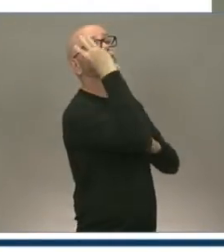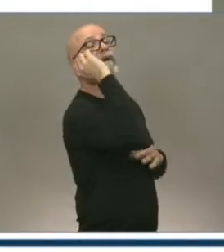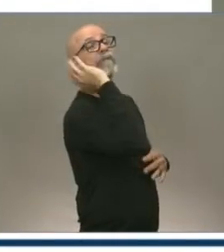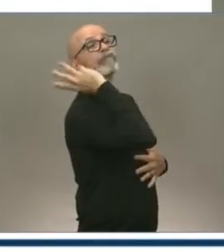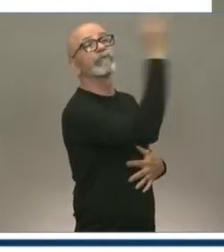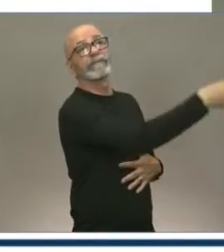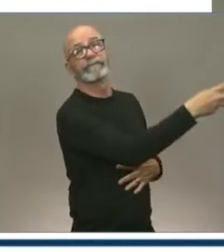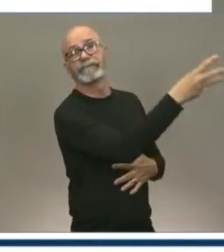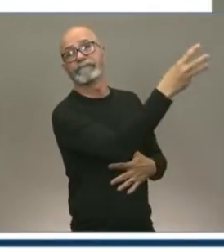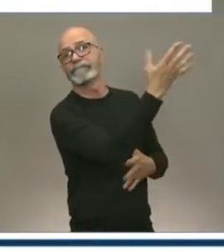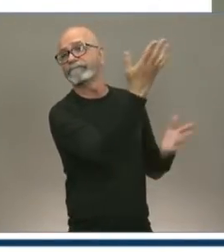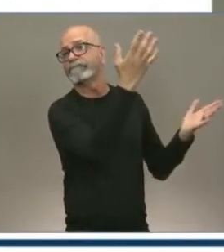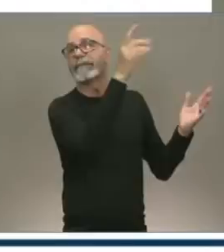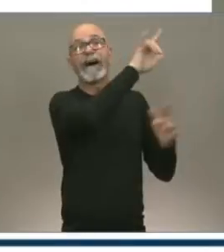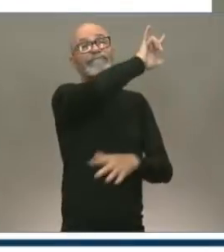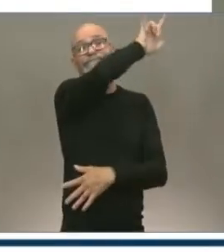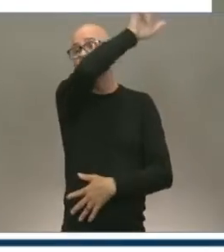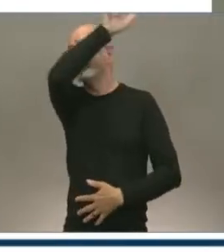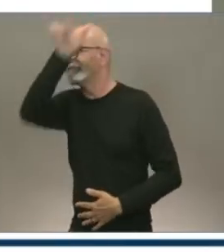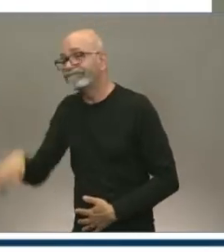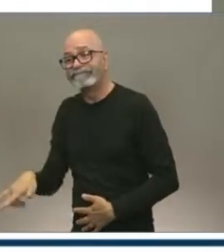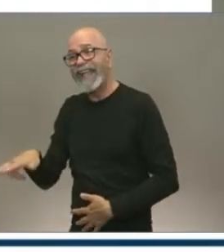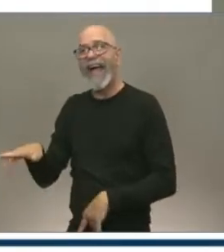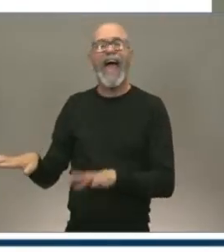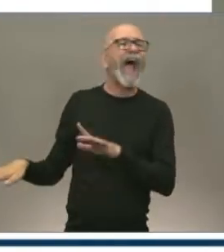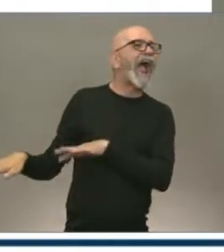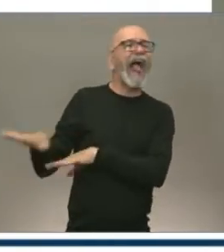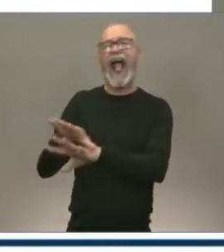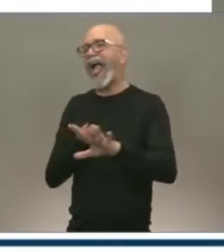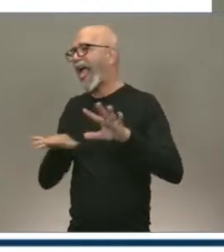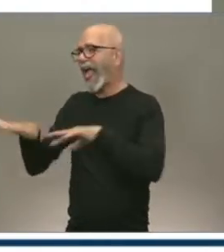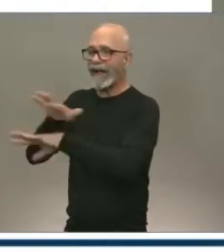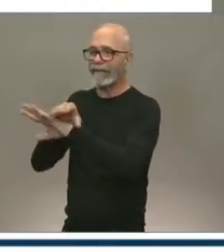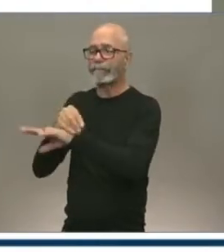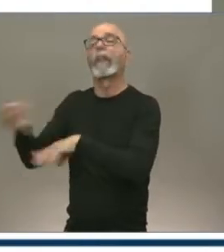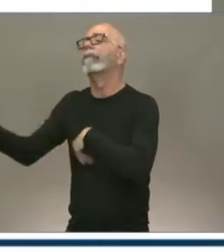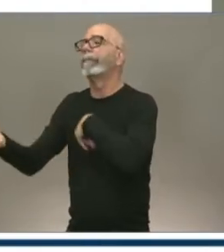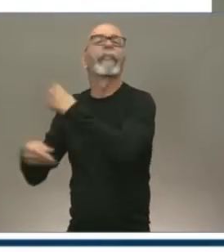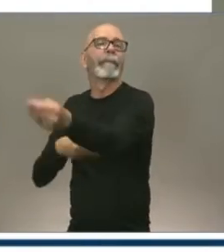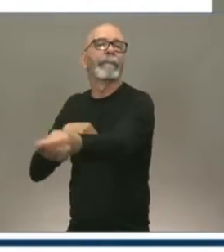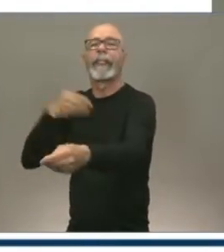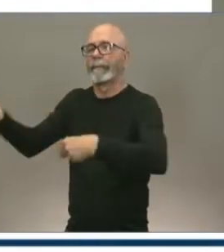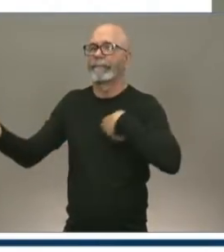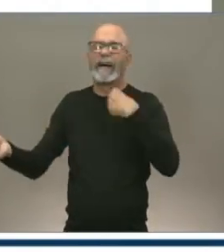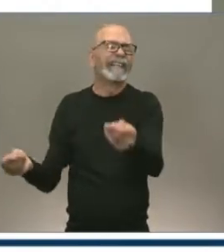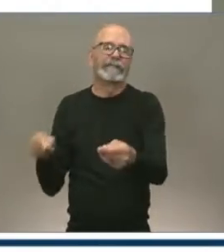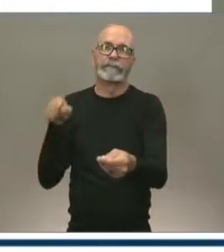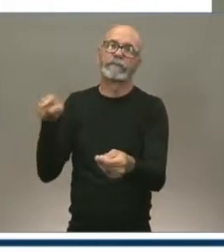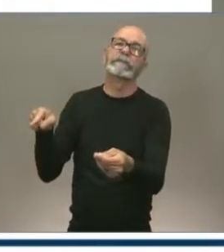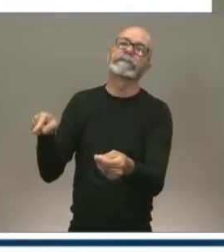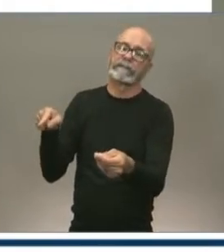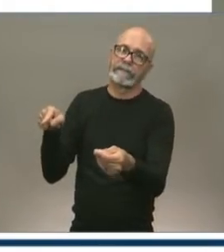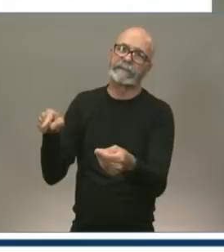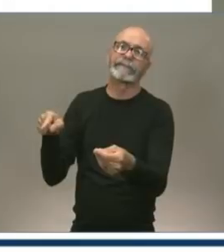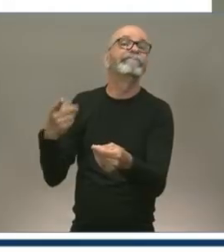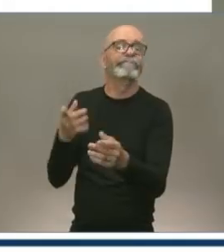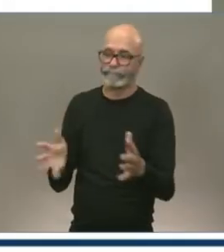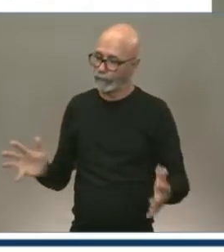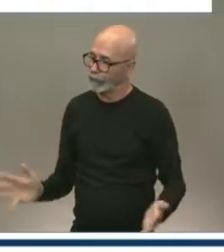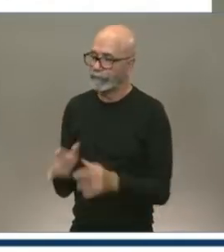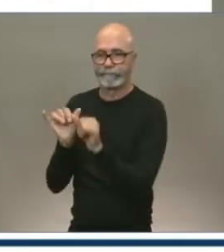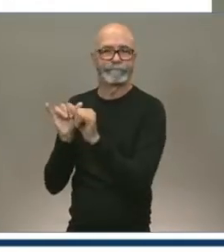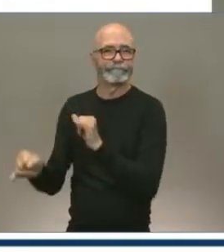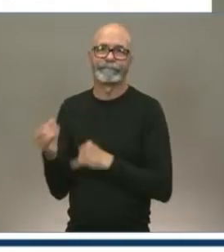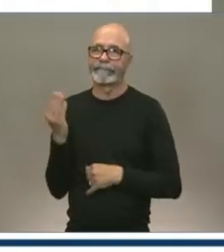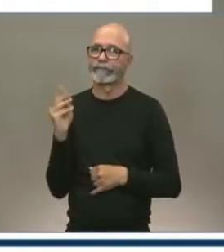cases. People are quarantining as required, along with household members if need be, and so the virus is not spreading beyond